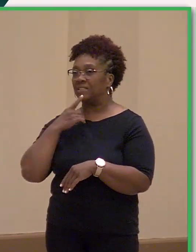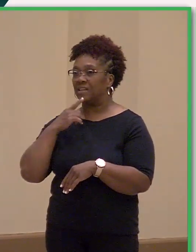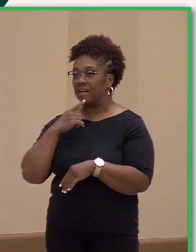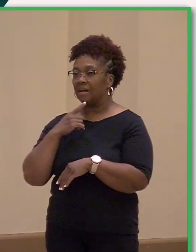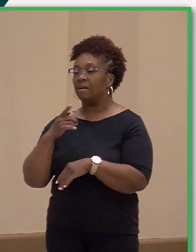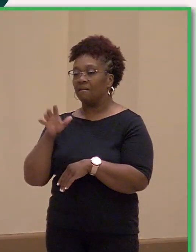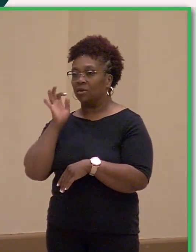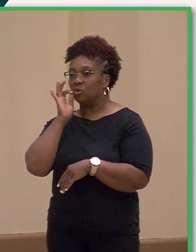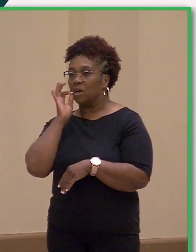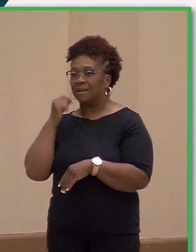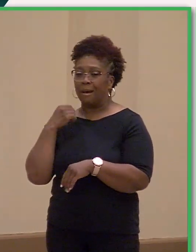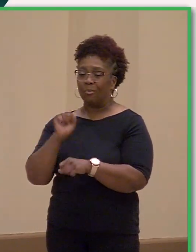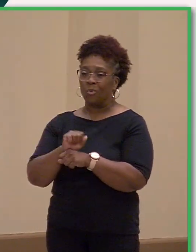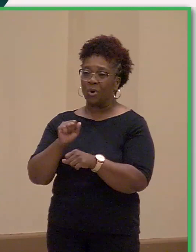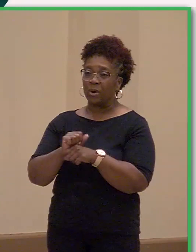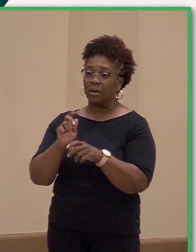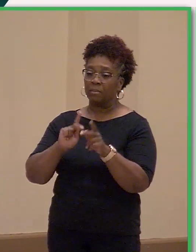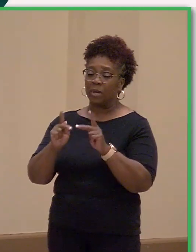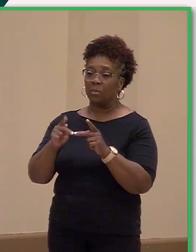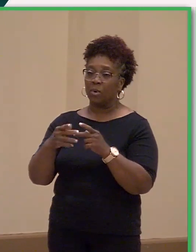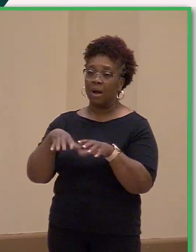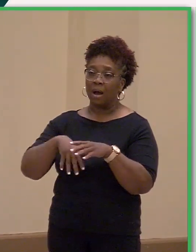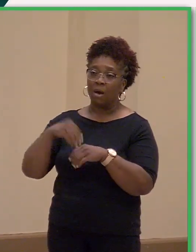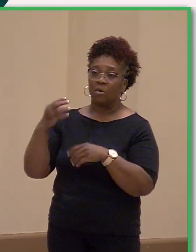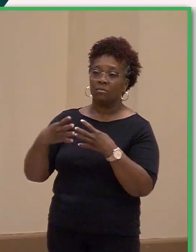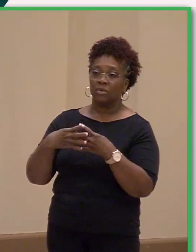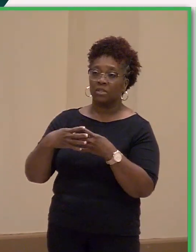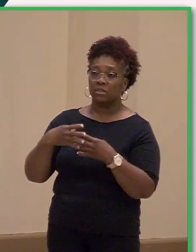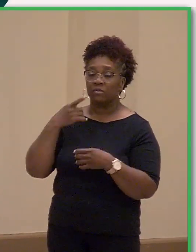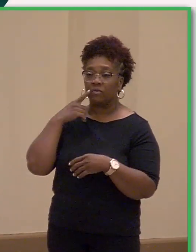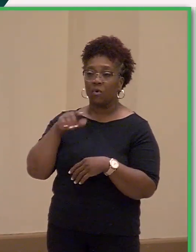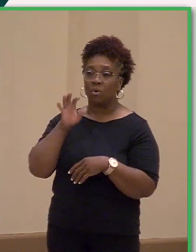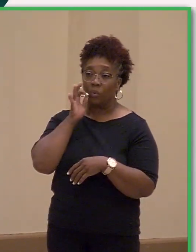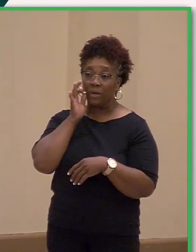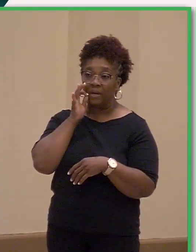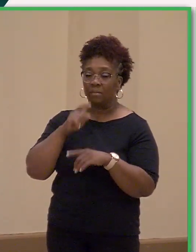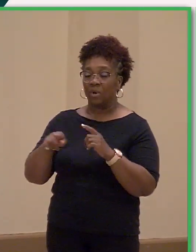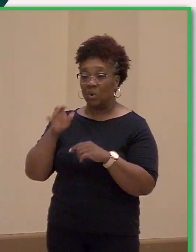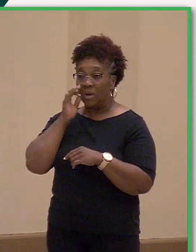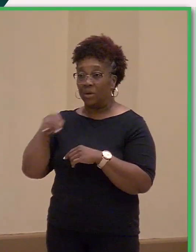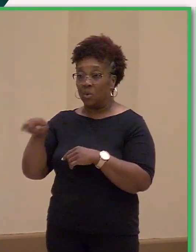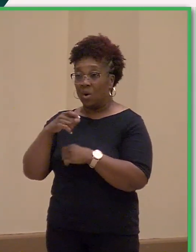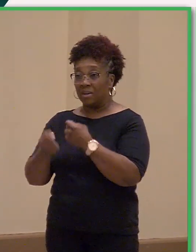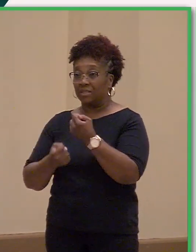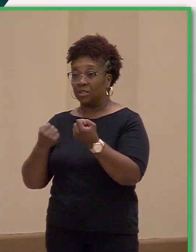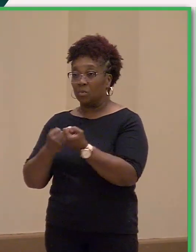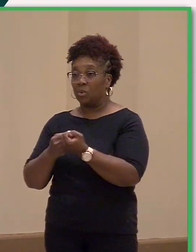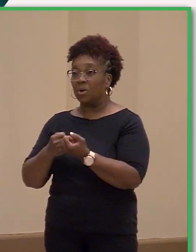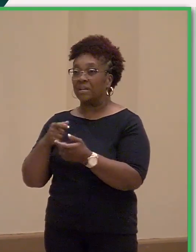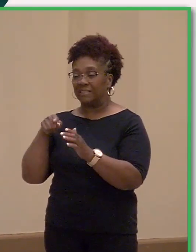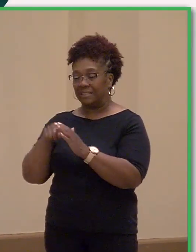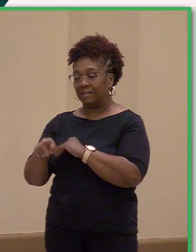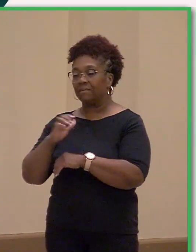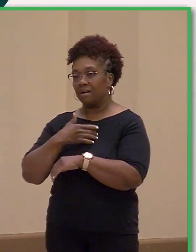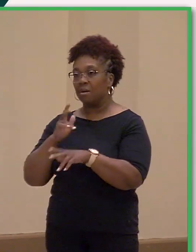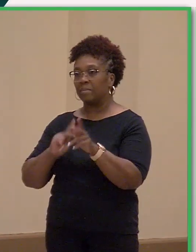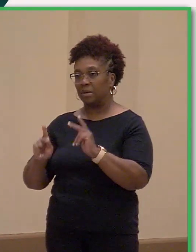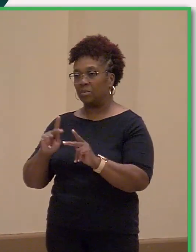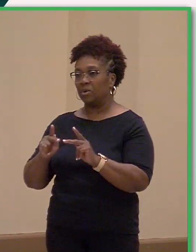out of prison for the weed. But this weed that some of you all are supporting, you don't see it in the ED. They're killing our people. That's my